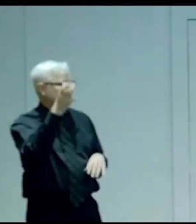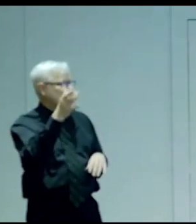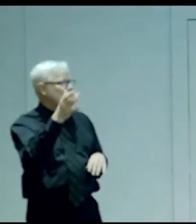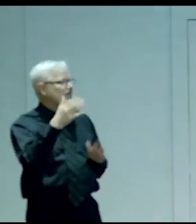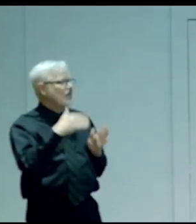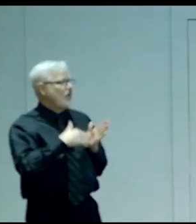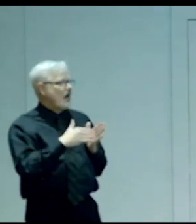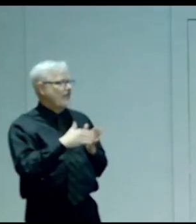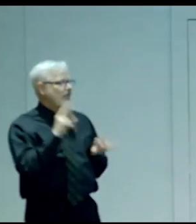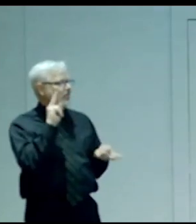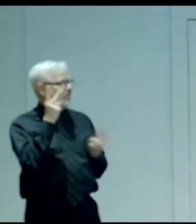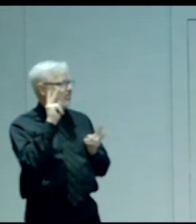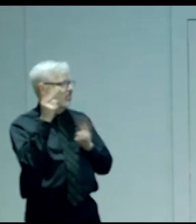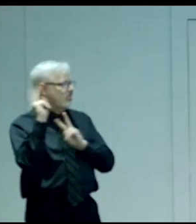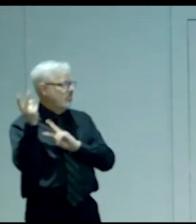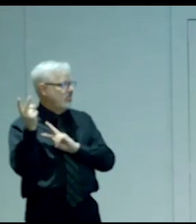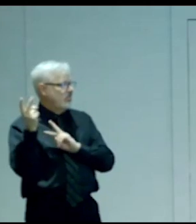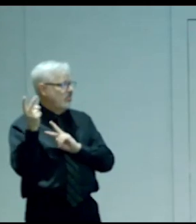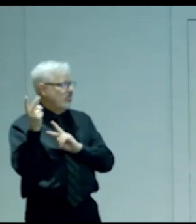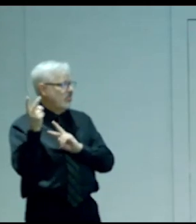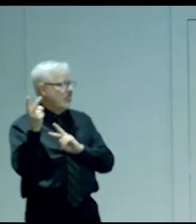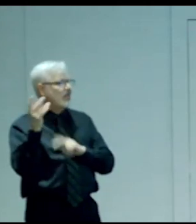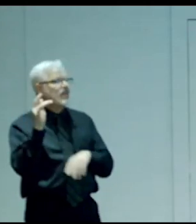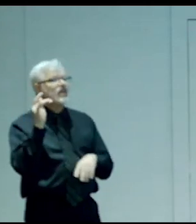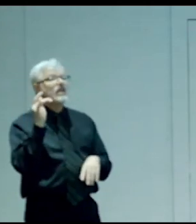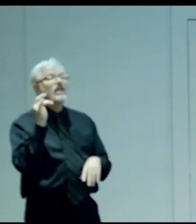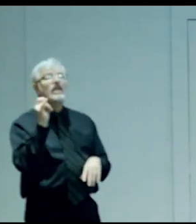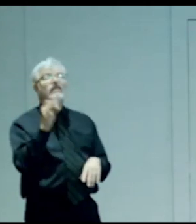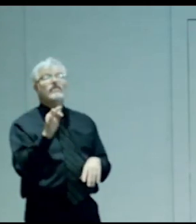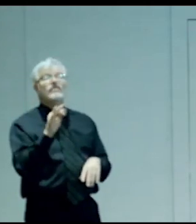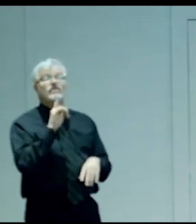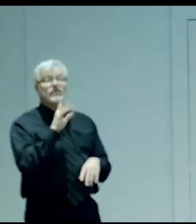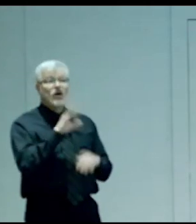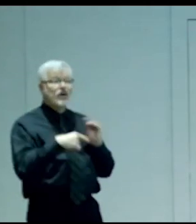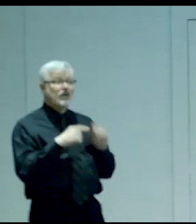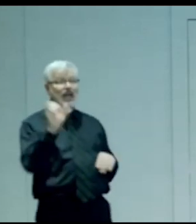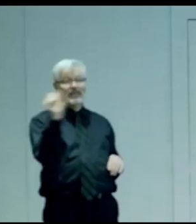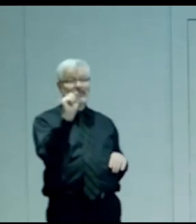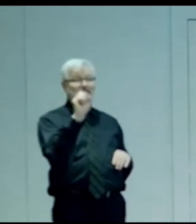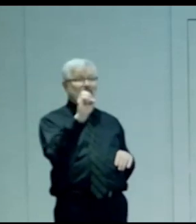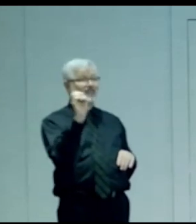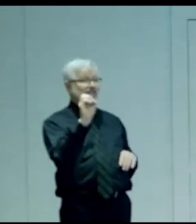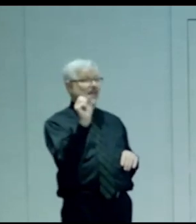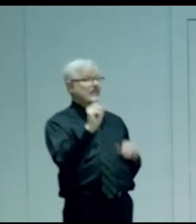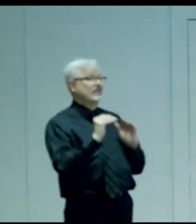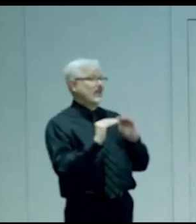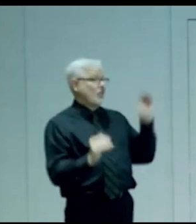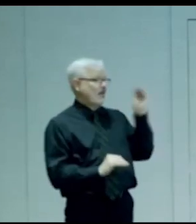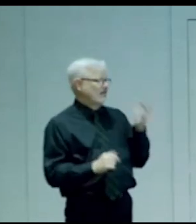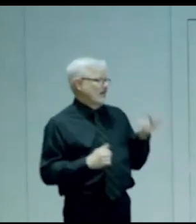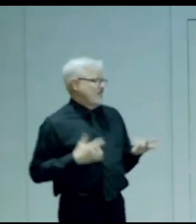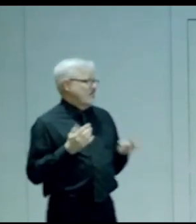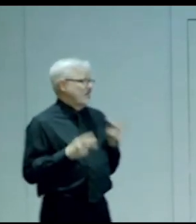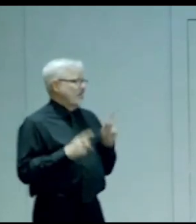often misunderstood when you start talking about SES inequalities. I think people immediately